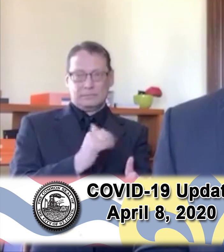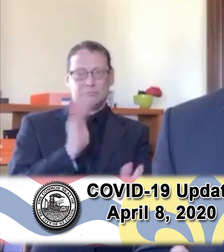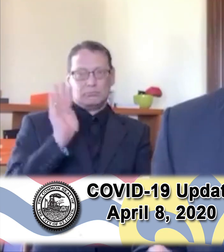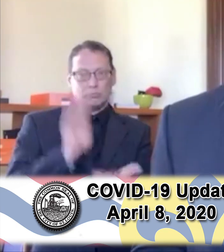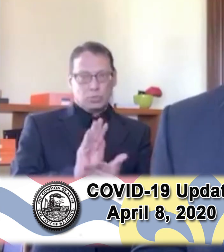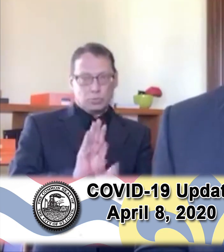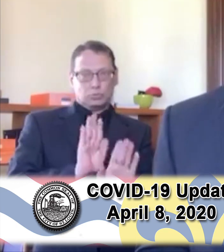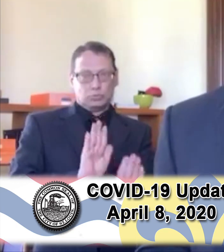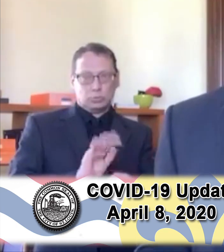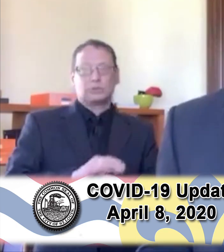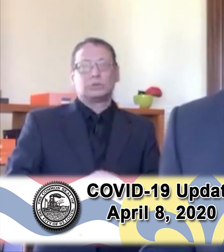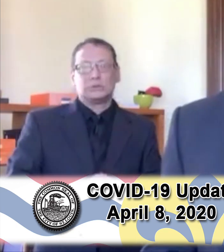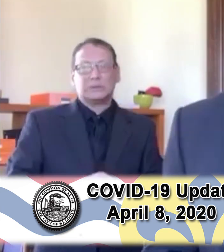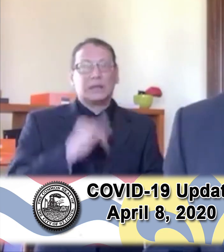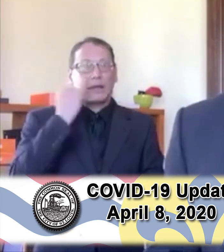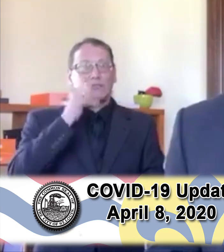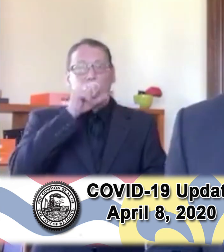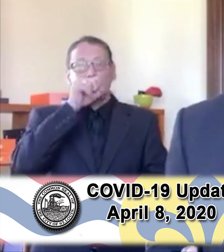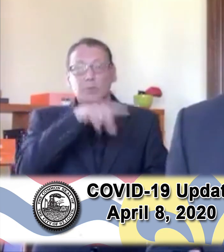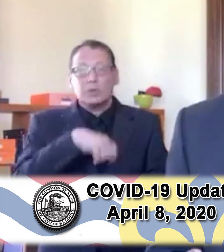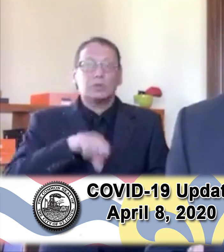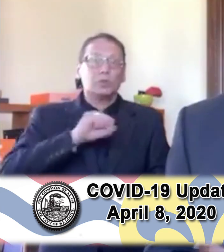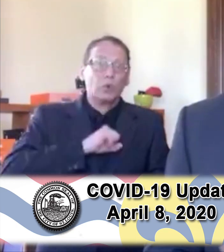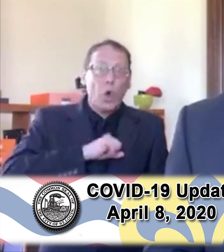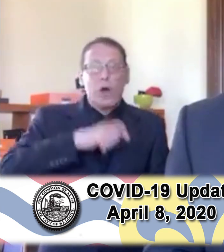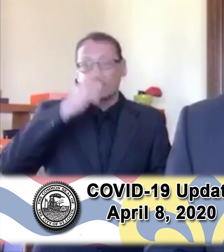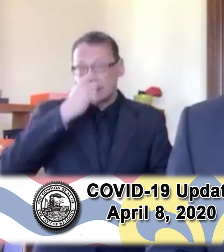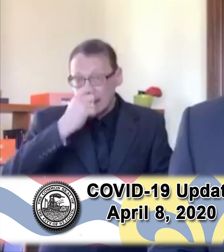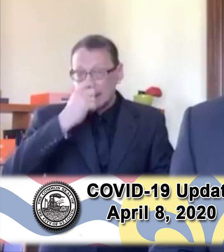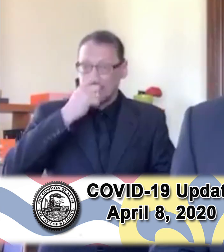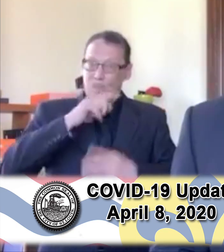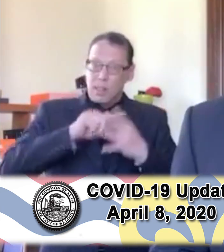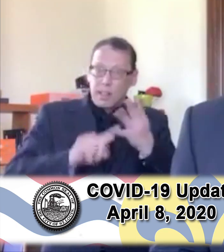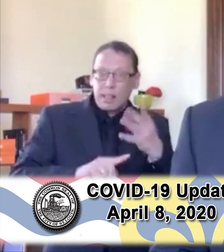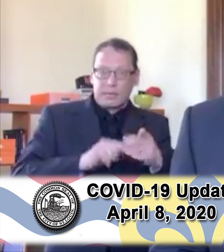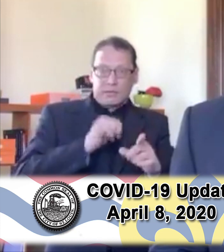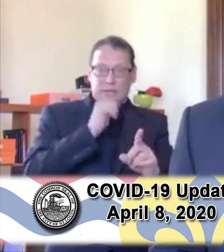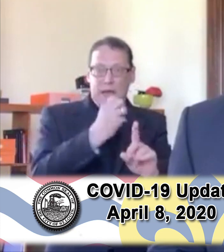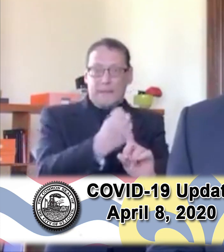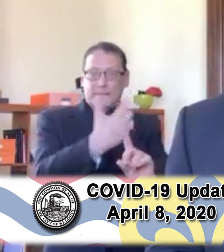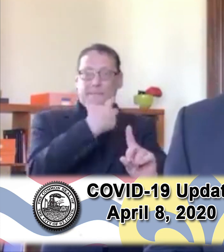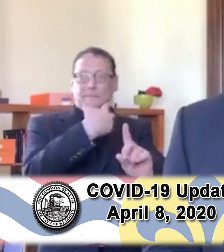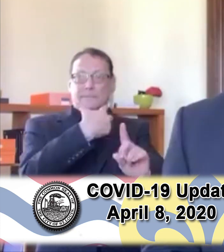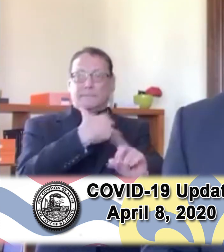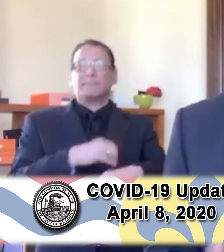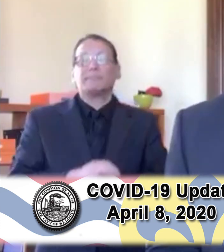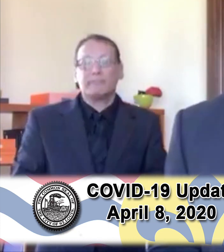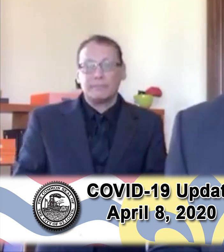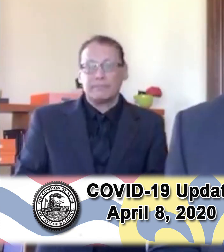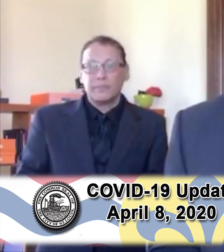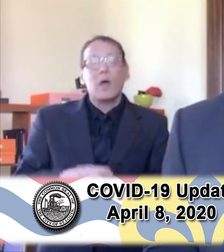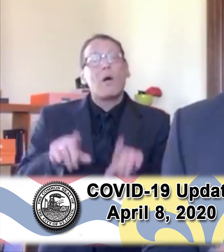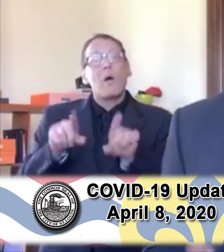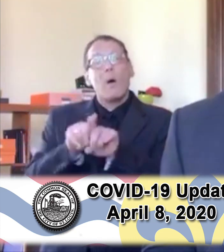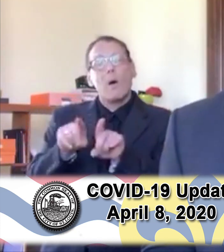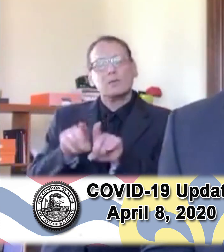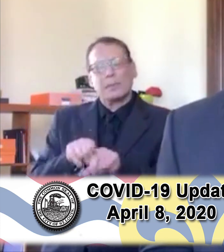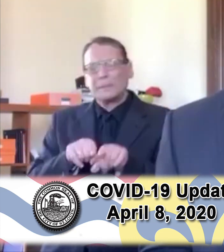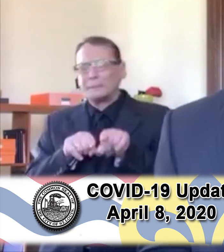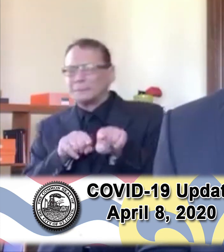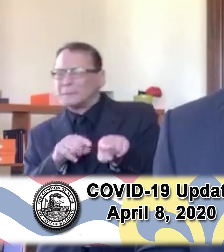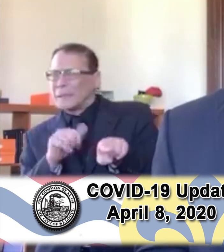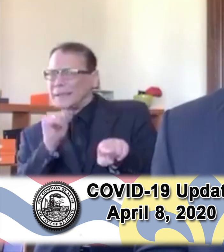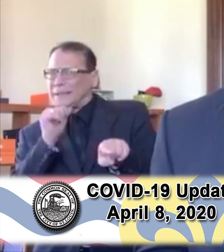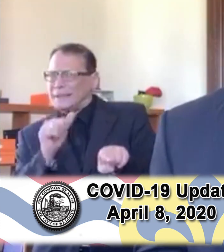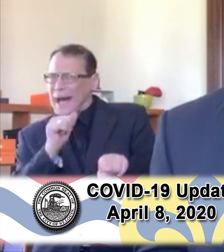infected respiratory droplets. And for those individuals who are not infected, it prevents them from being exposed to an infected